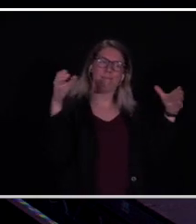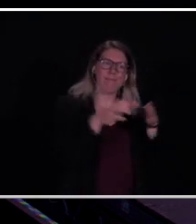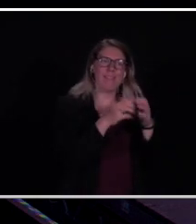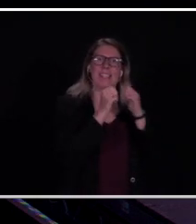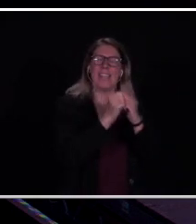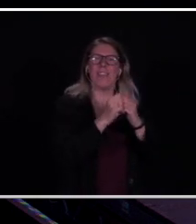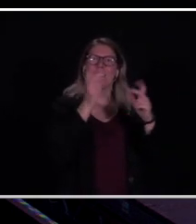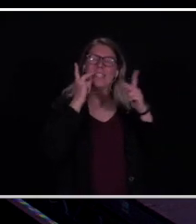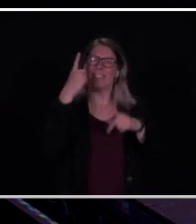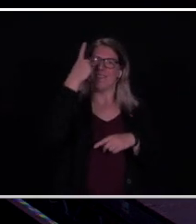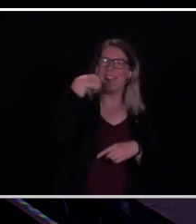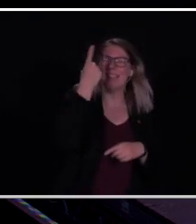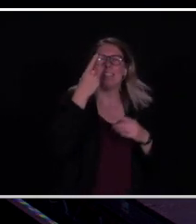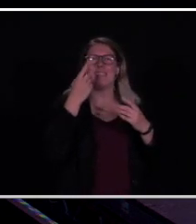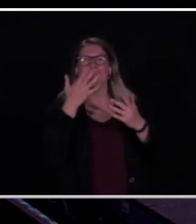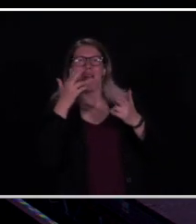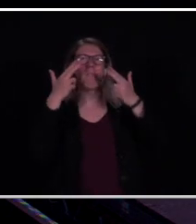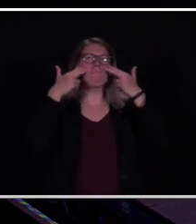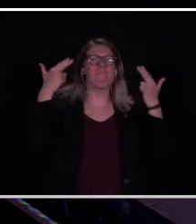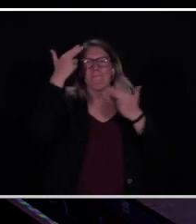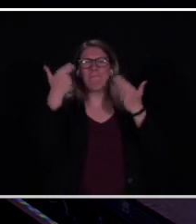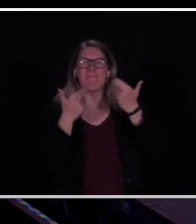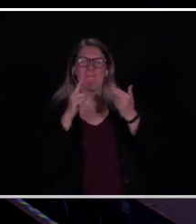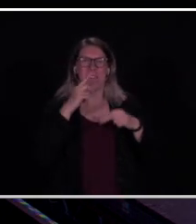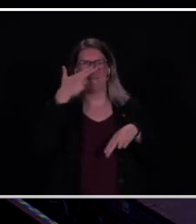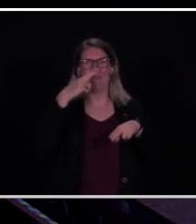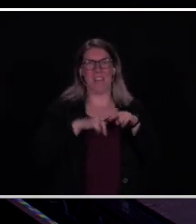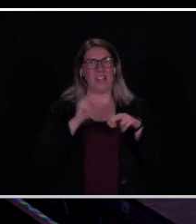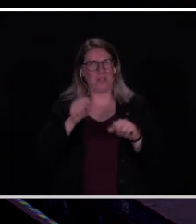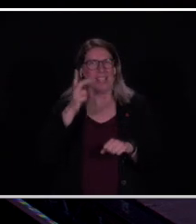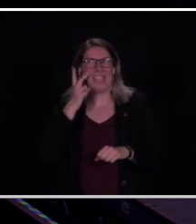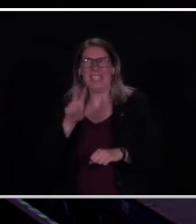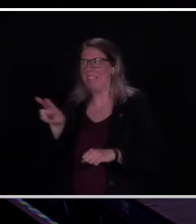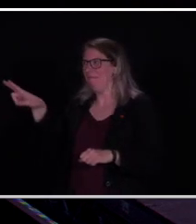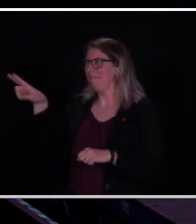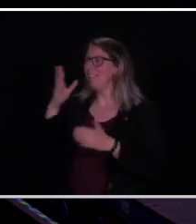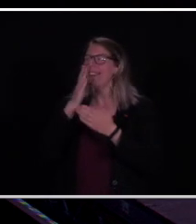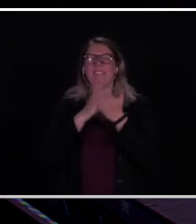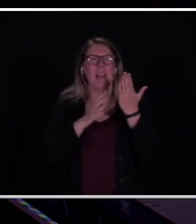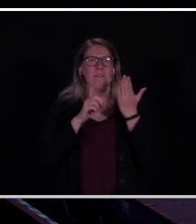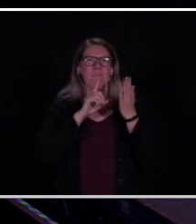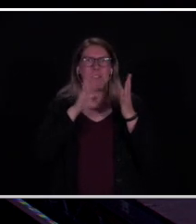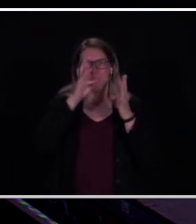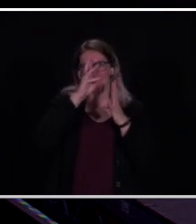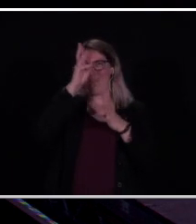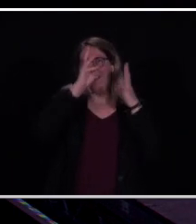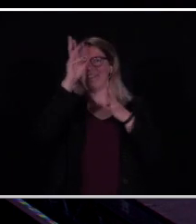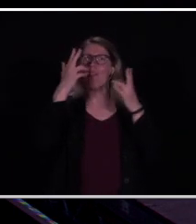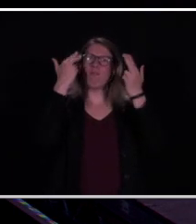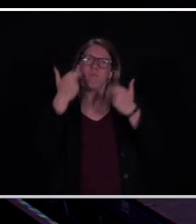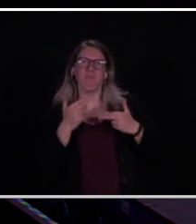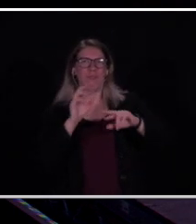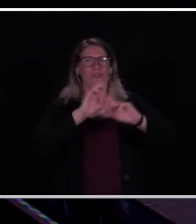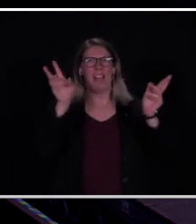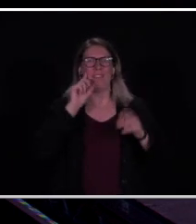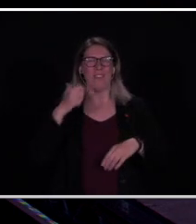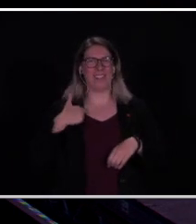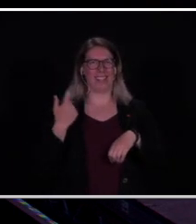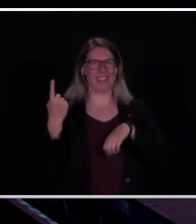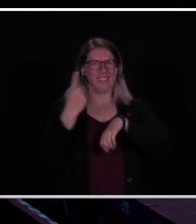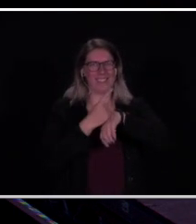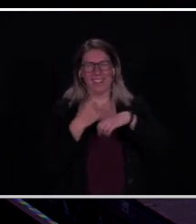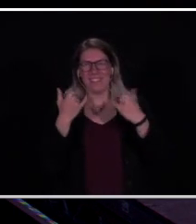and the faces, and it's always so wonderful to see. So here's just a selection of some of the creativity that people have put together in preparation